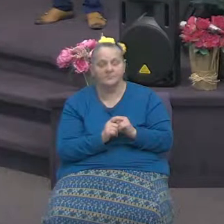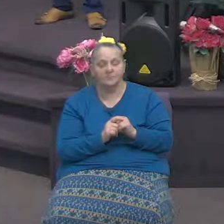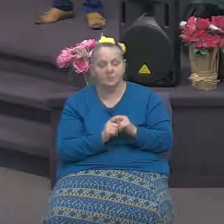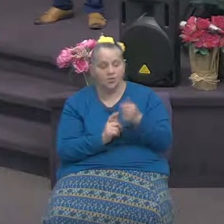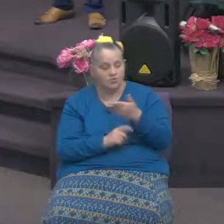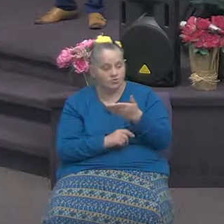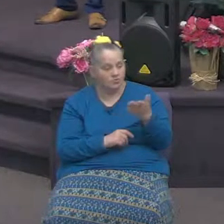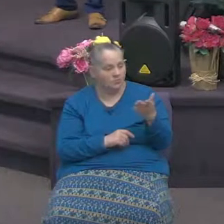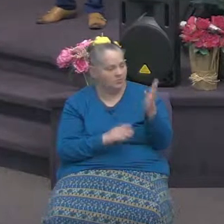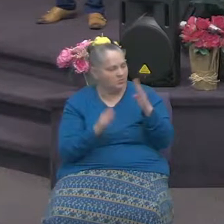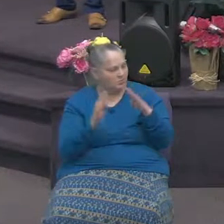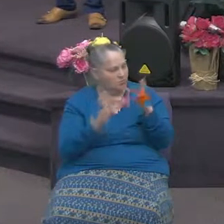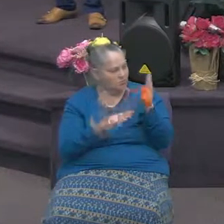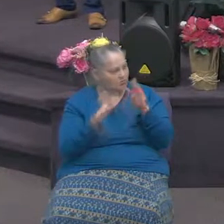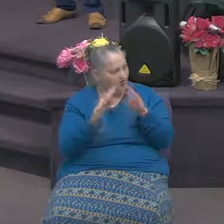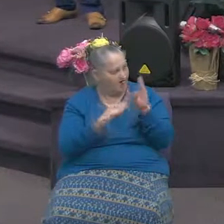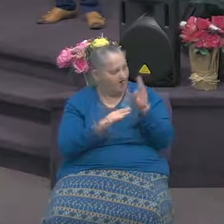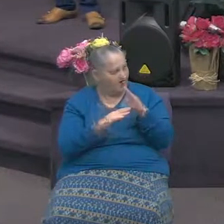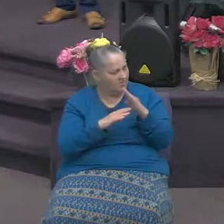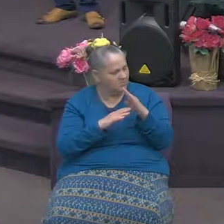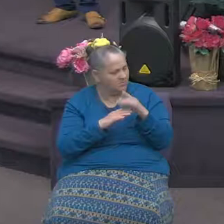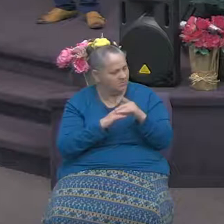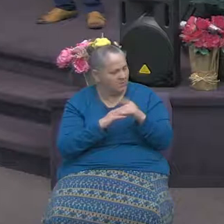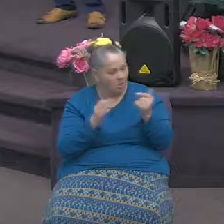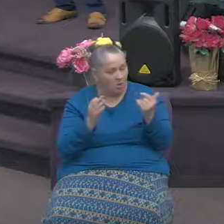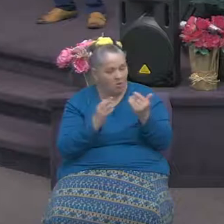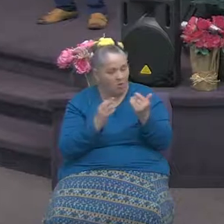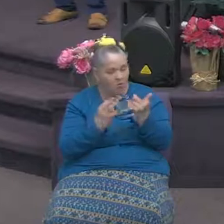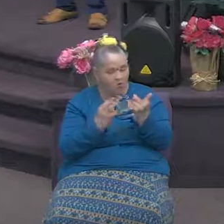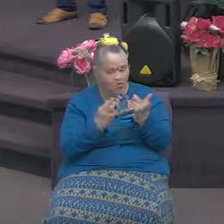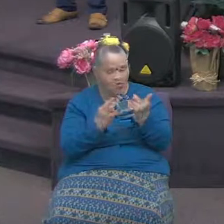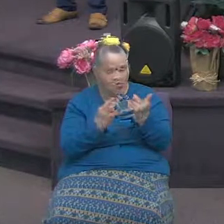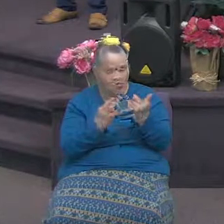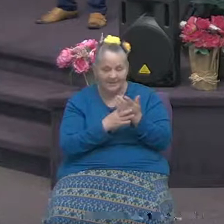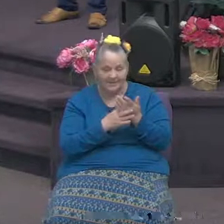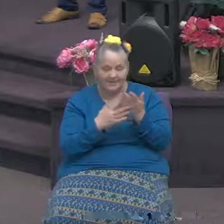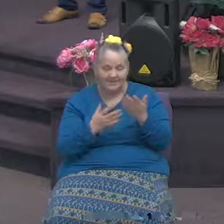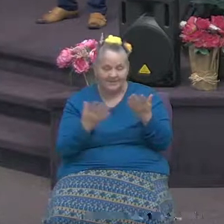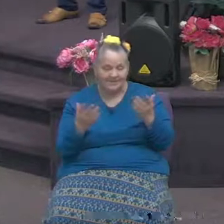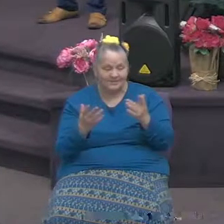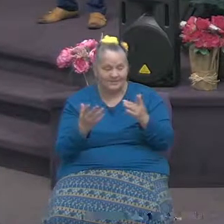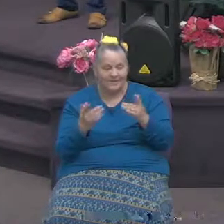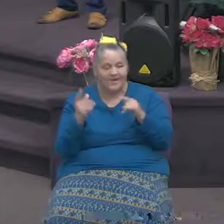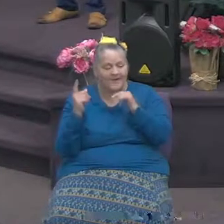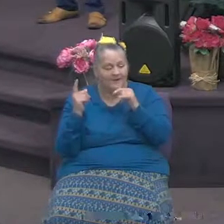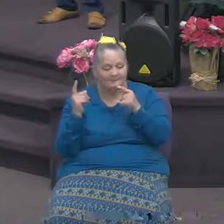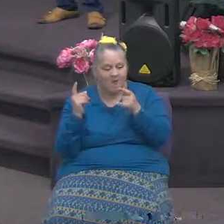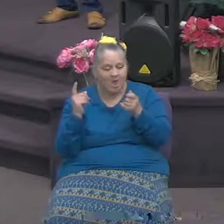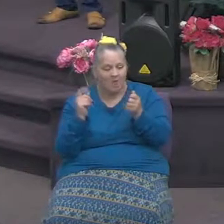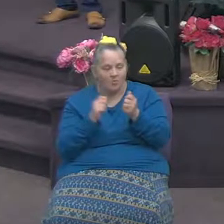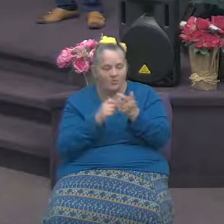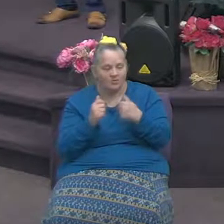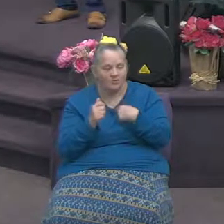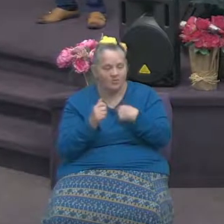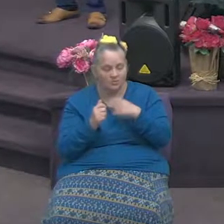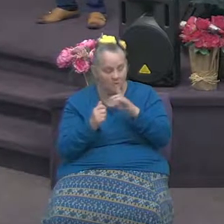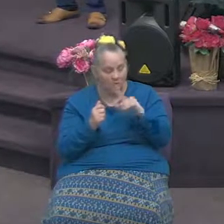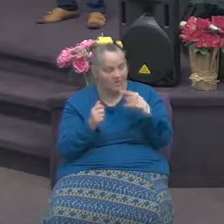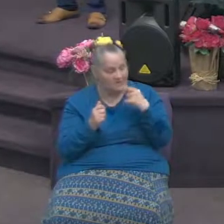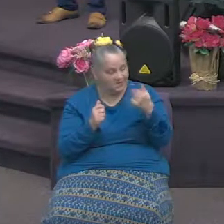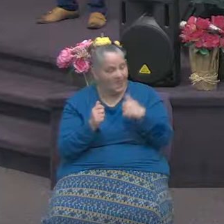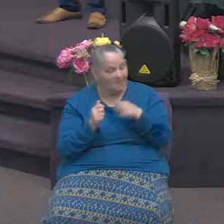You have been troubled. You have been going through issues thinking that I am not with you. But I am with you, saith the